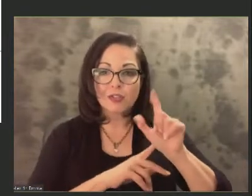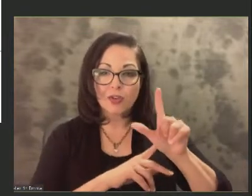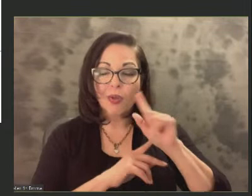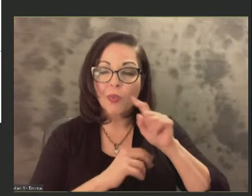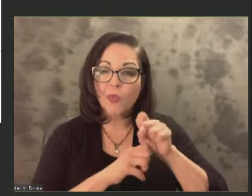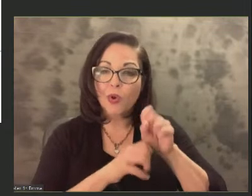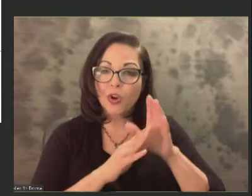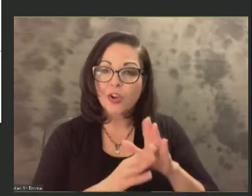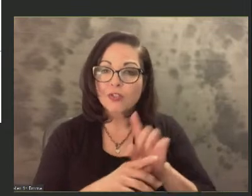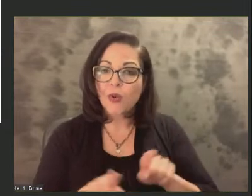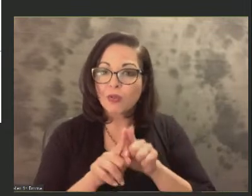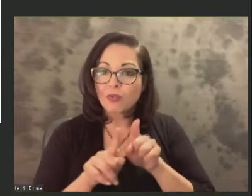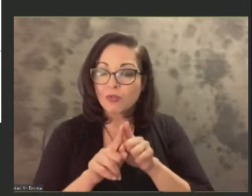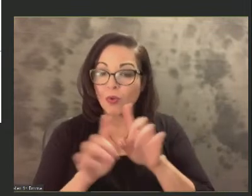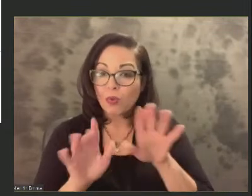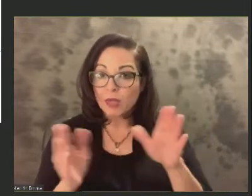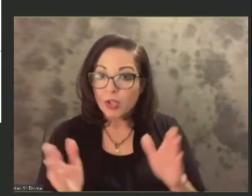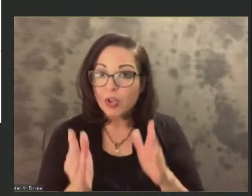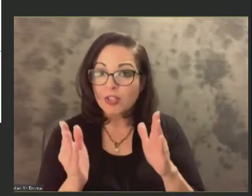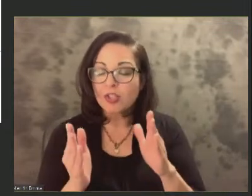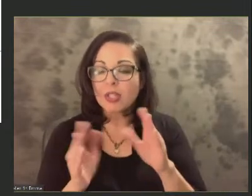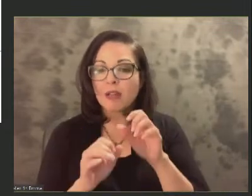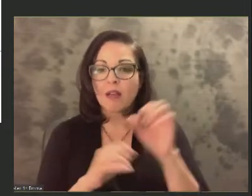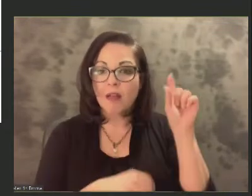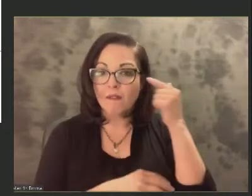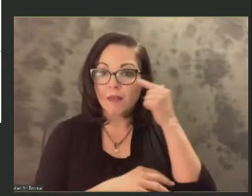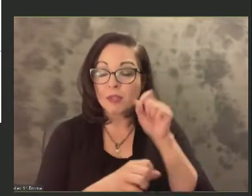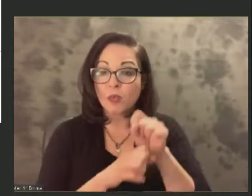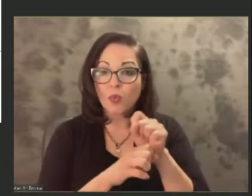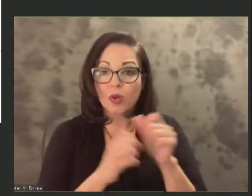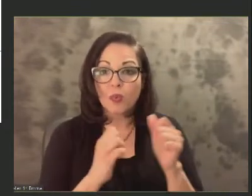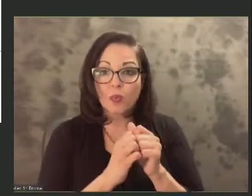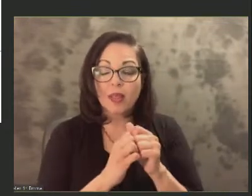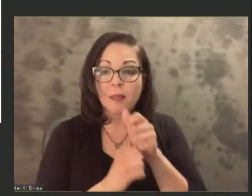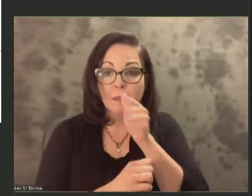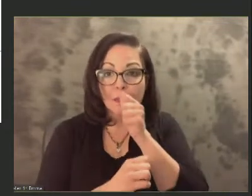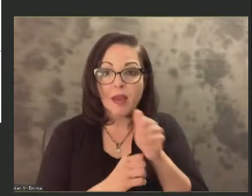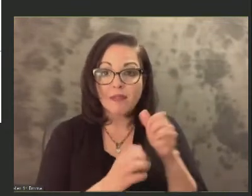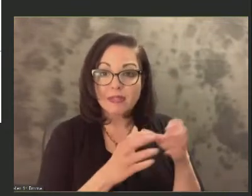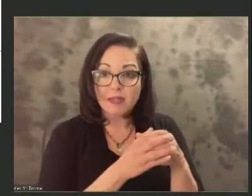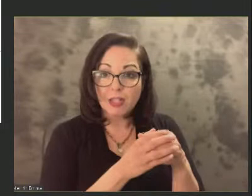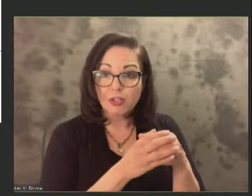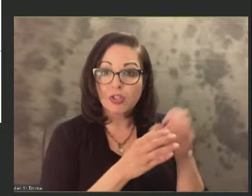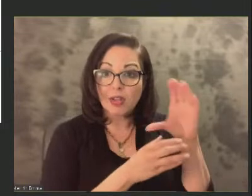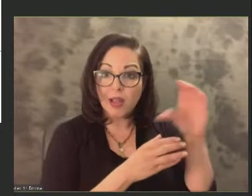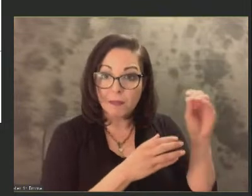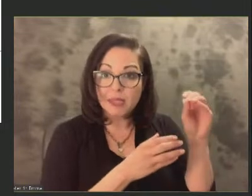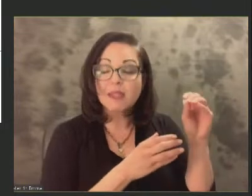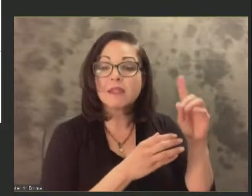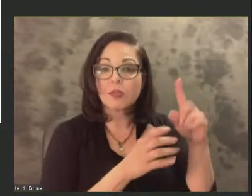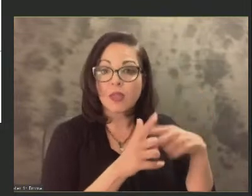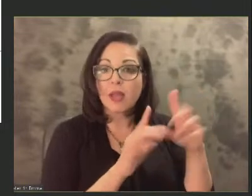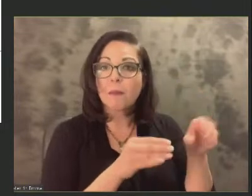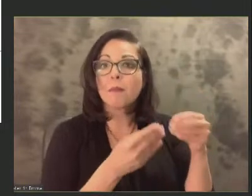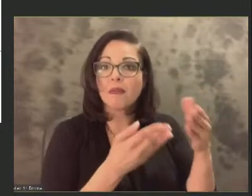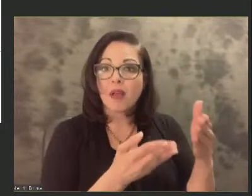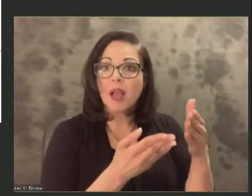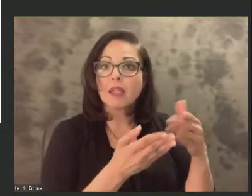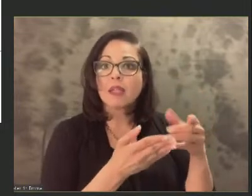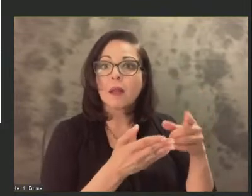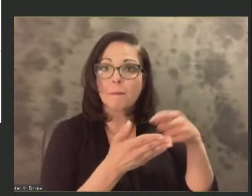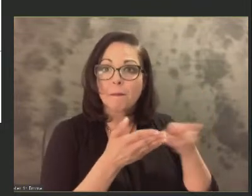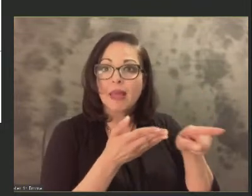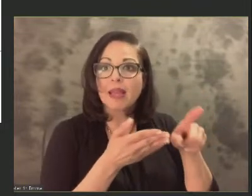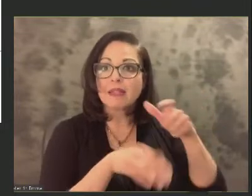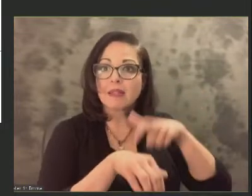encouraging government to work with private sector employers to provide paid time off,